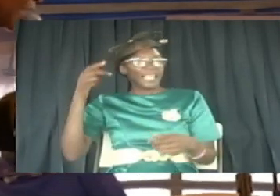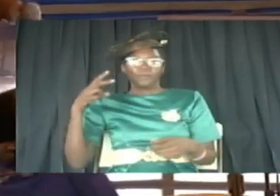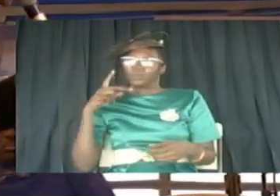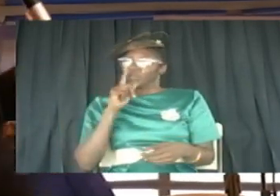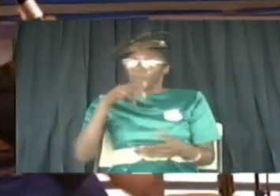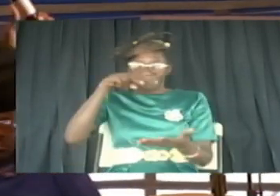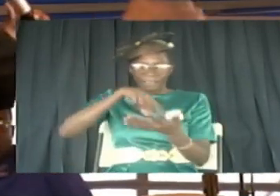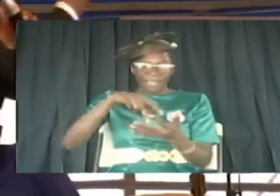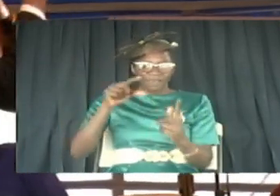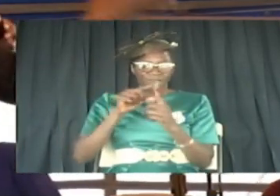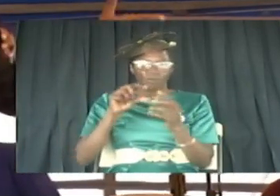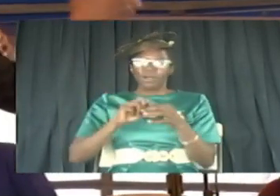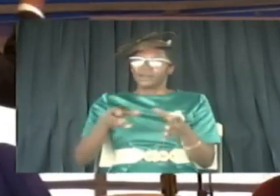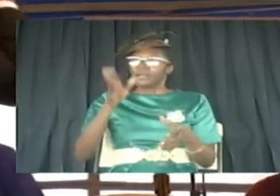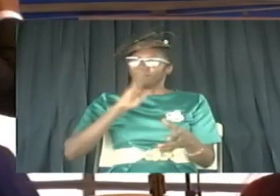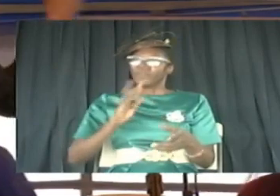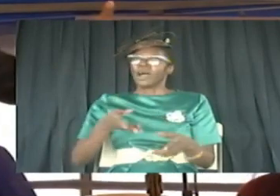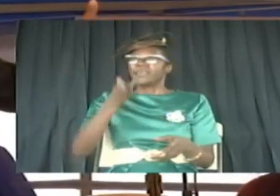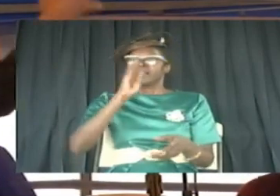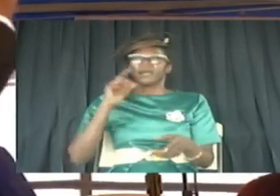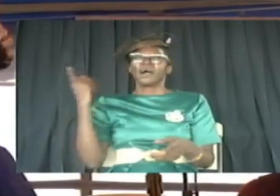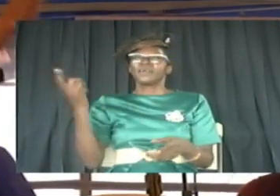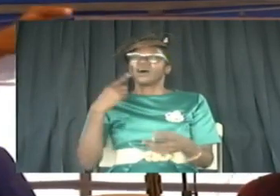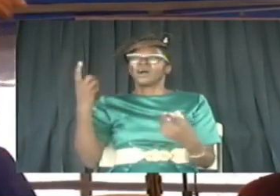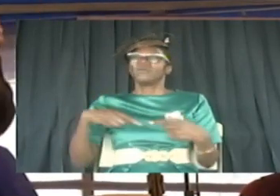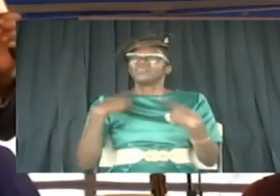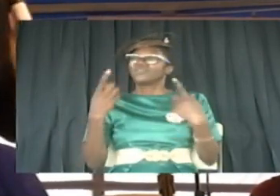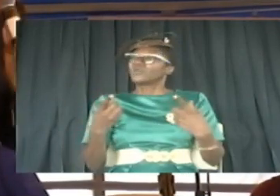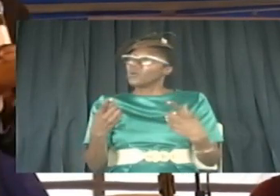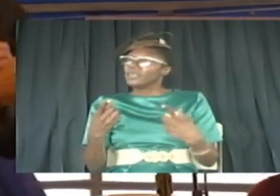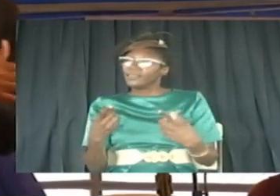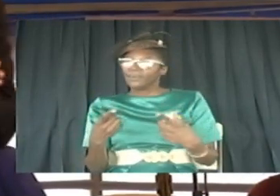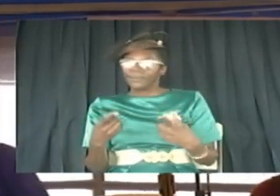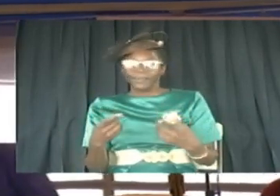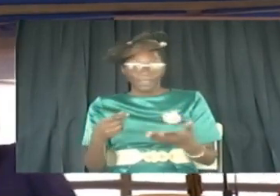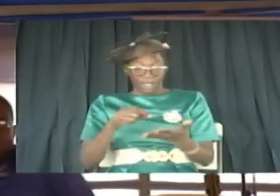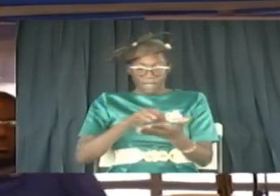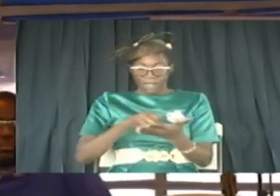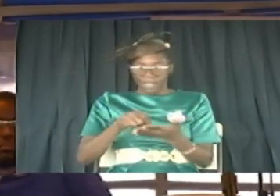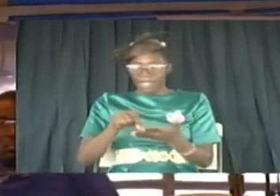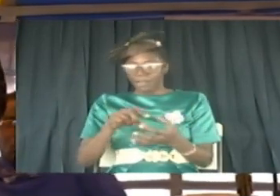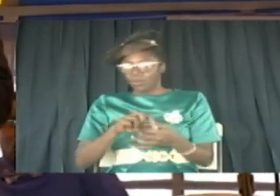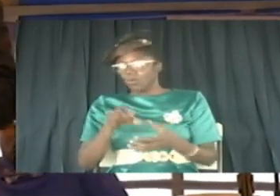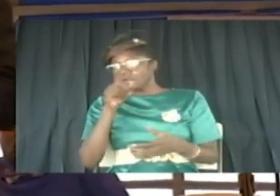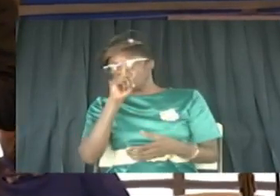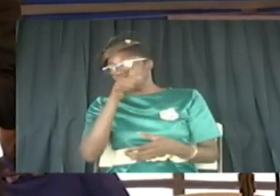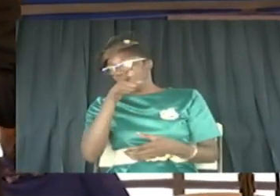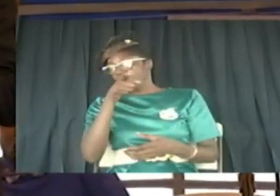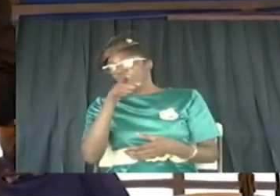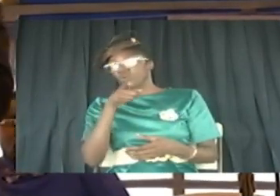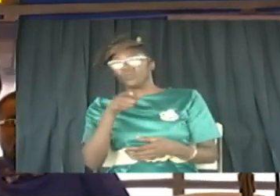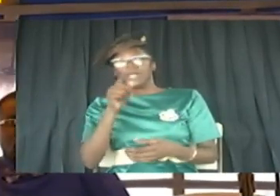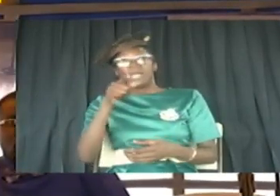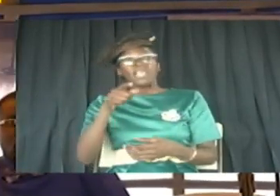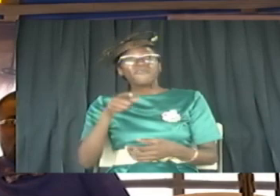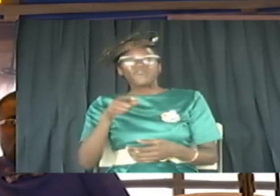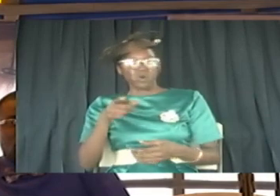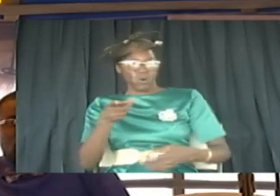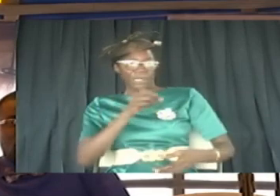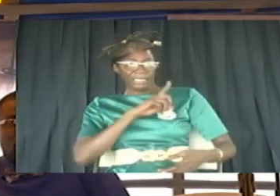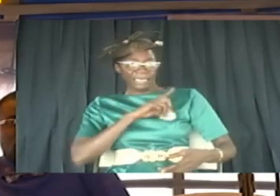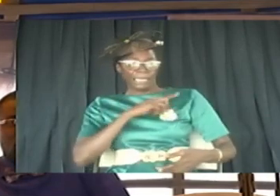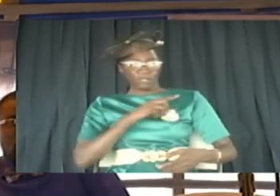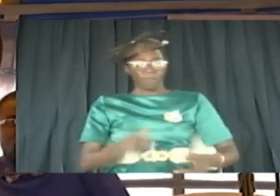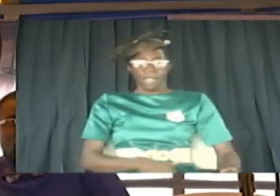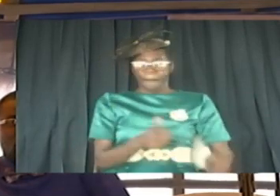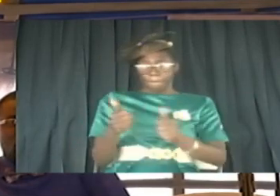God, God is always going to take note of you. And if we dare to be bold and brave and walk